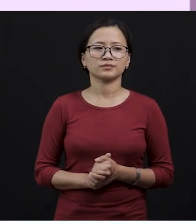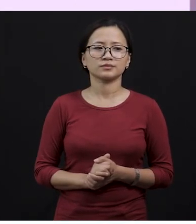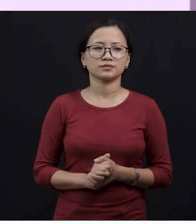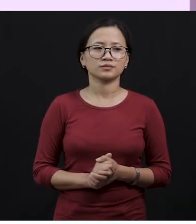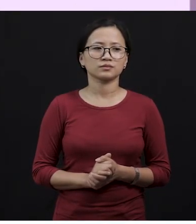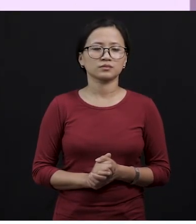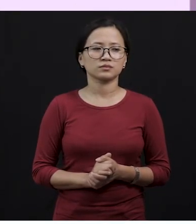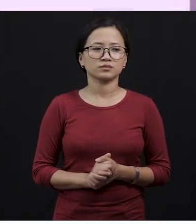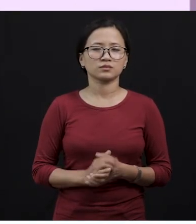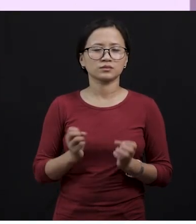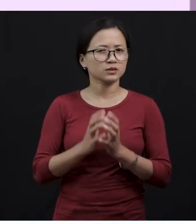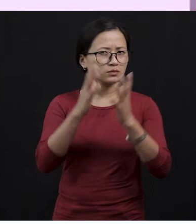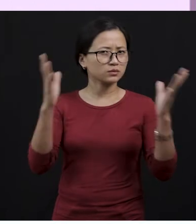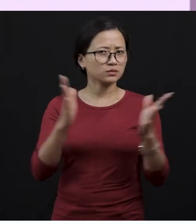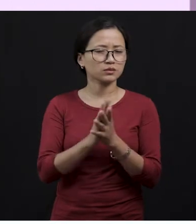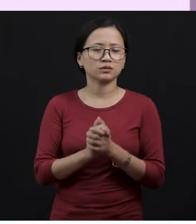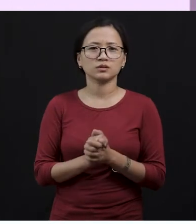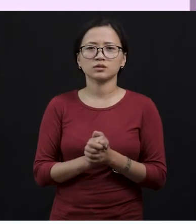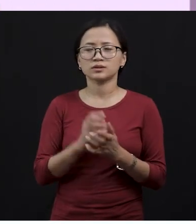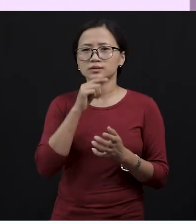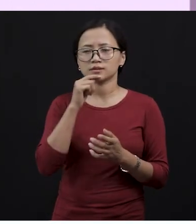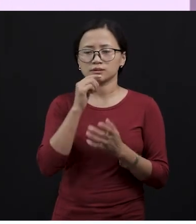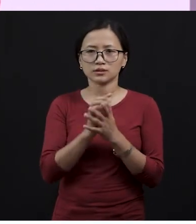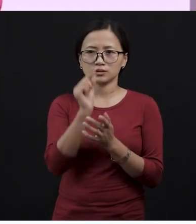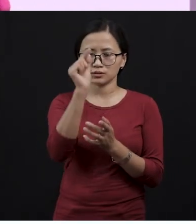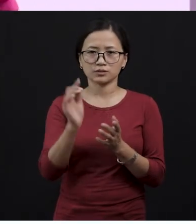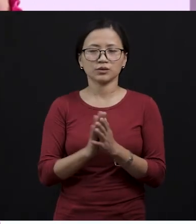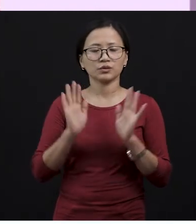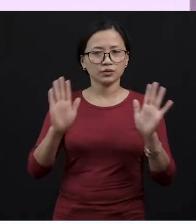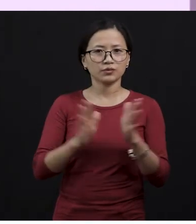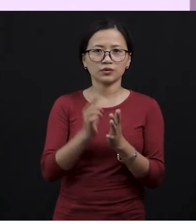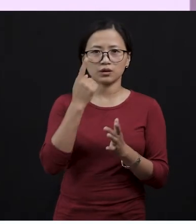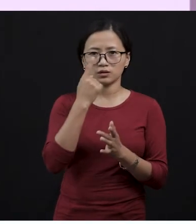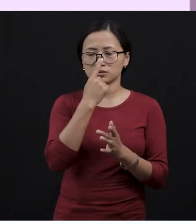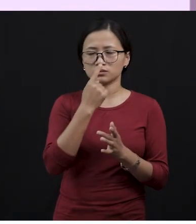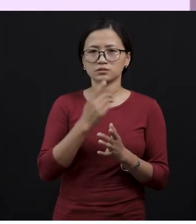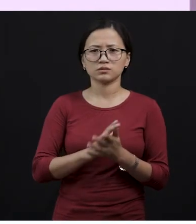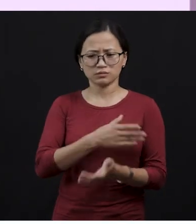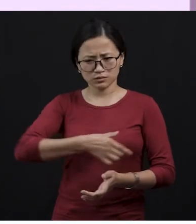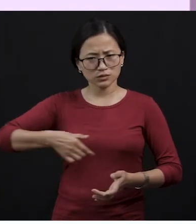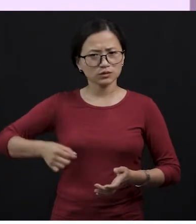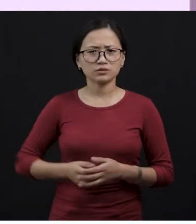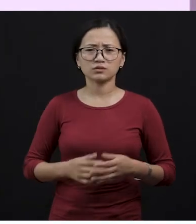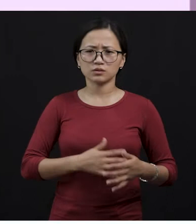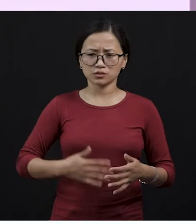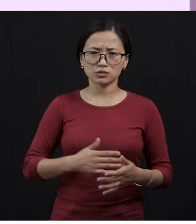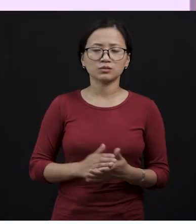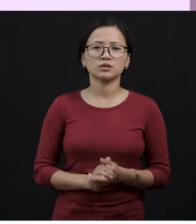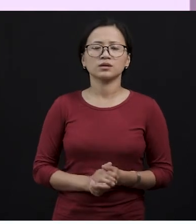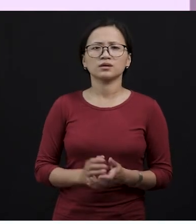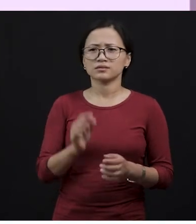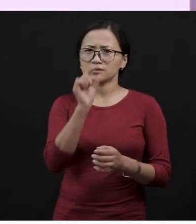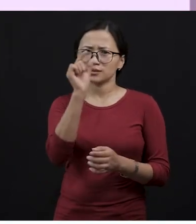And see, multicellular organisms like me and animals, we have the eyes, ears, nose, the liver, stomach,